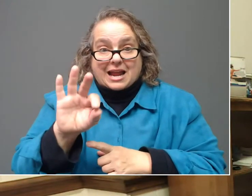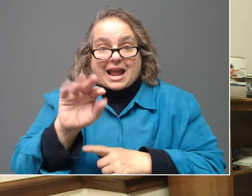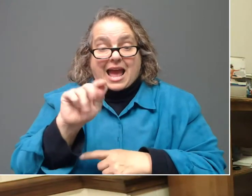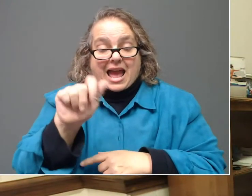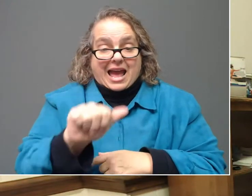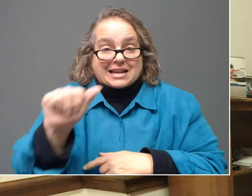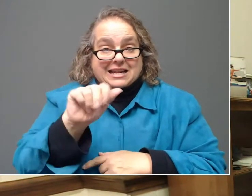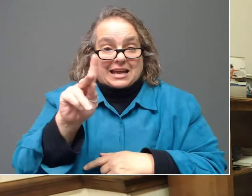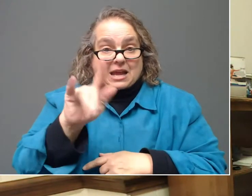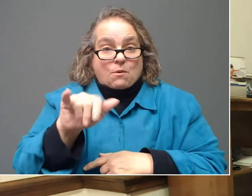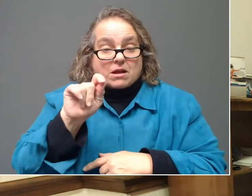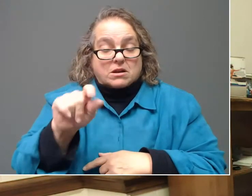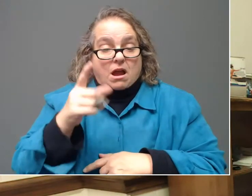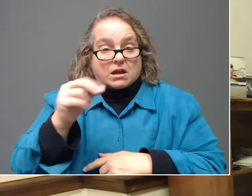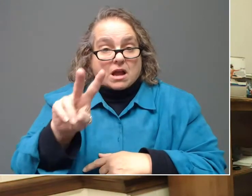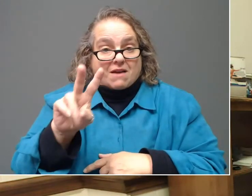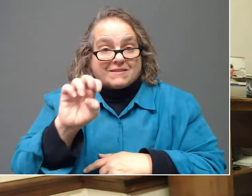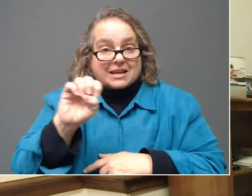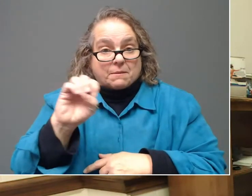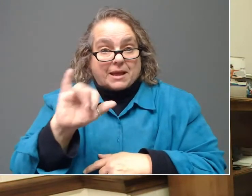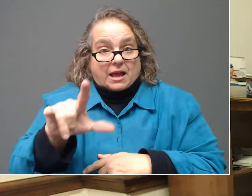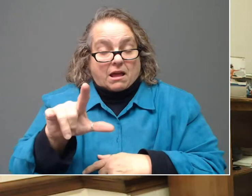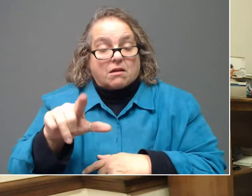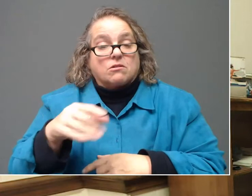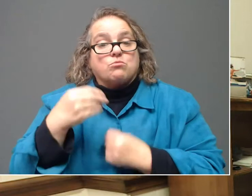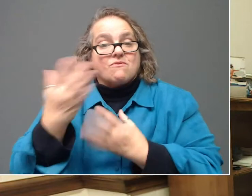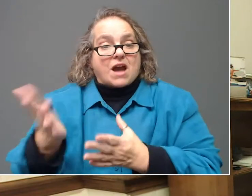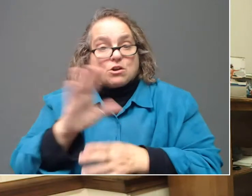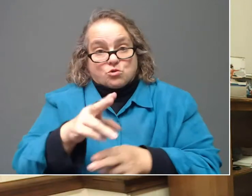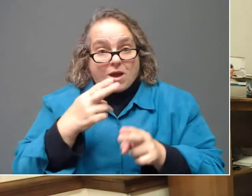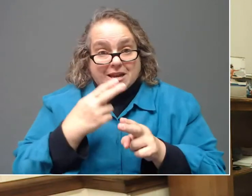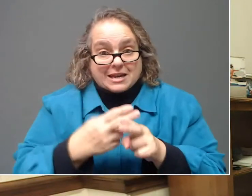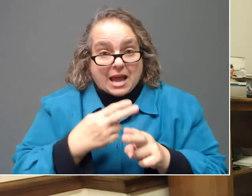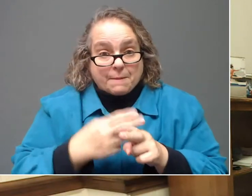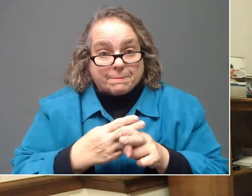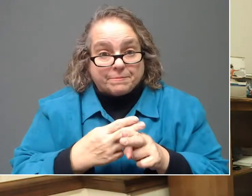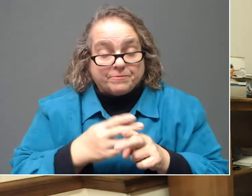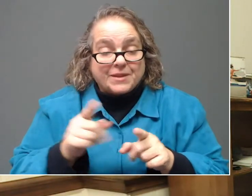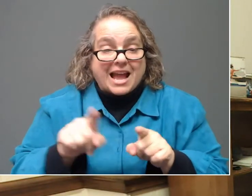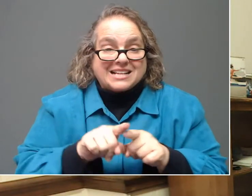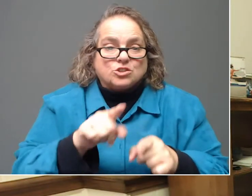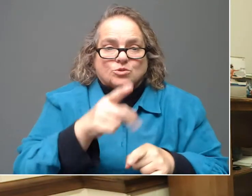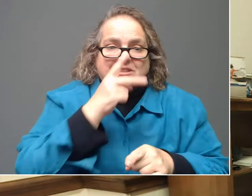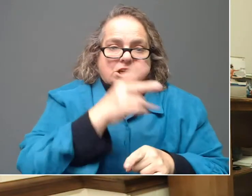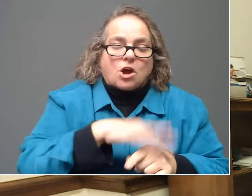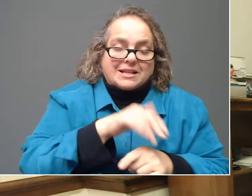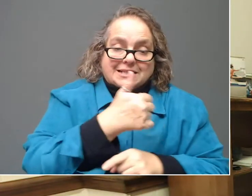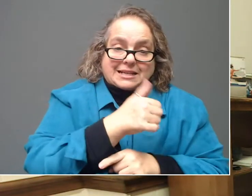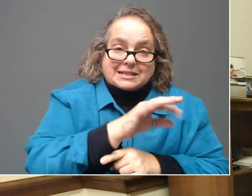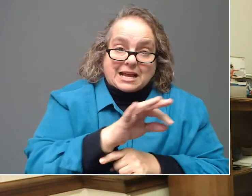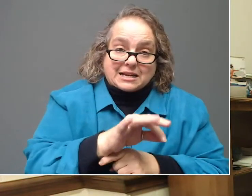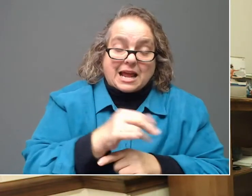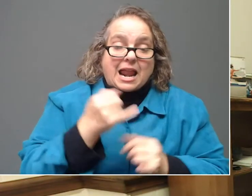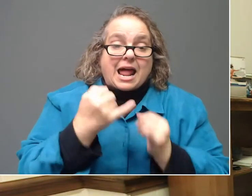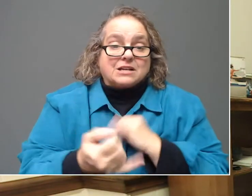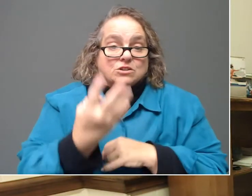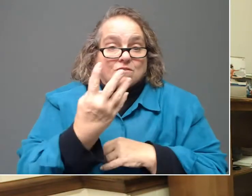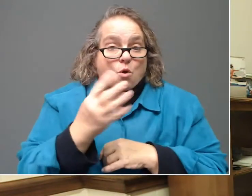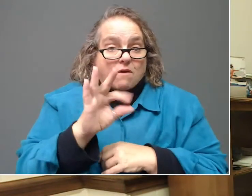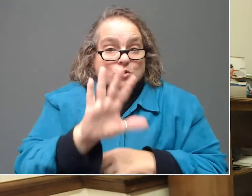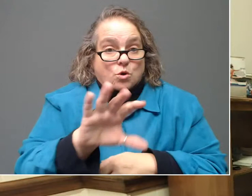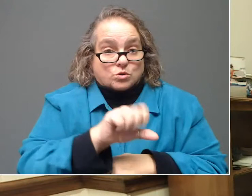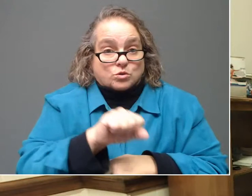KYOU1099@ky.gov email. Provide your name as it would appear on the 1099, the last four of your social,